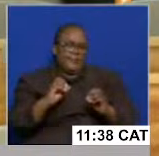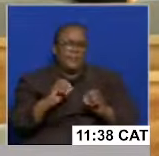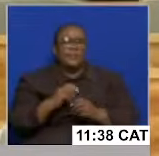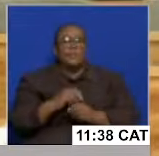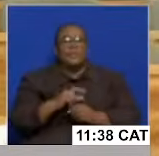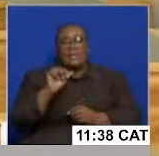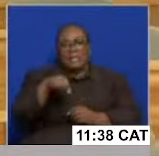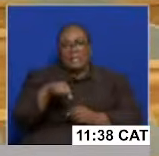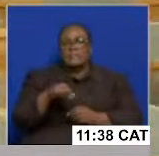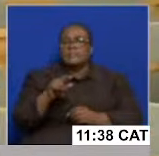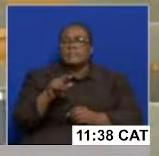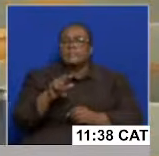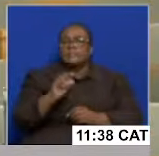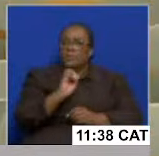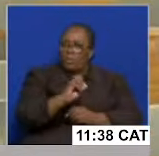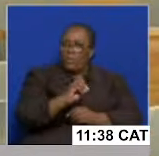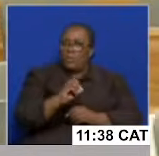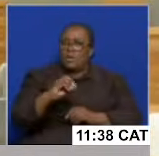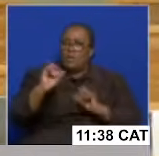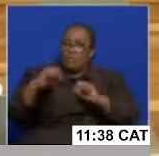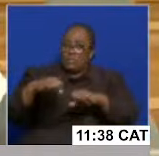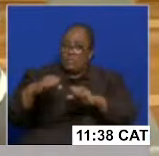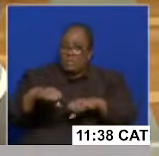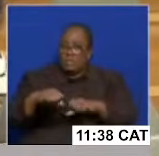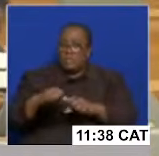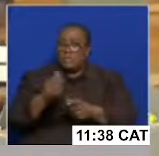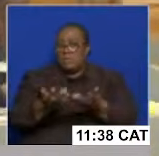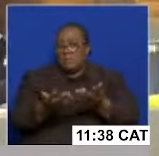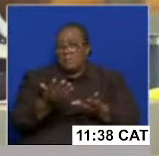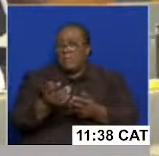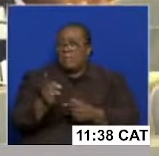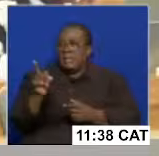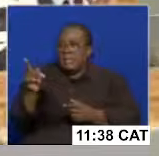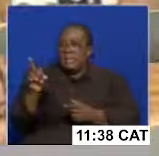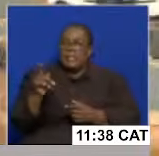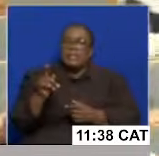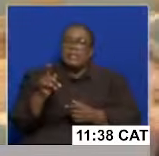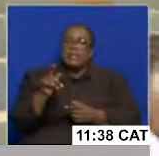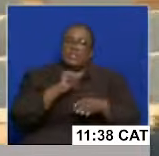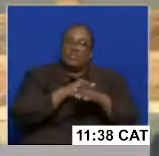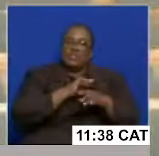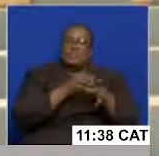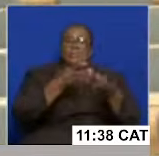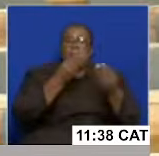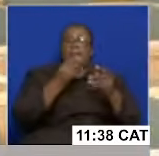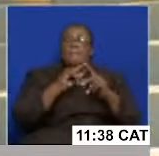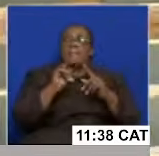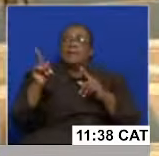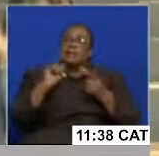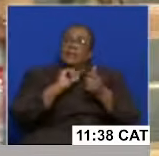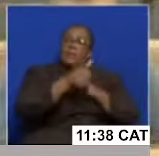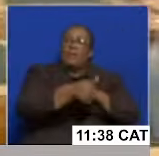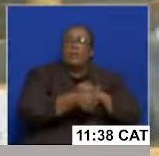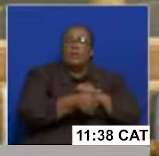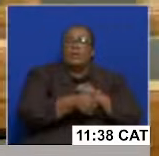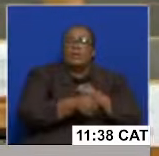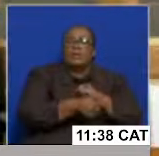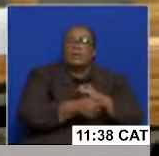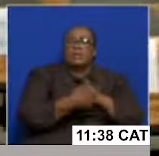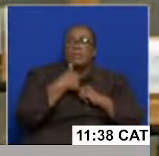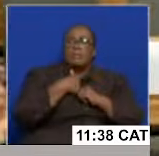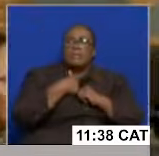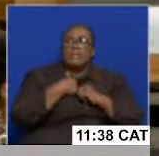if he got the stones and he ran away? What will I say to other